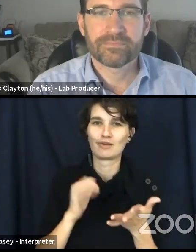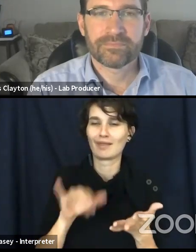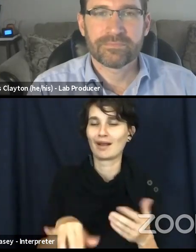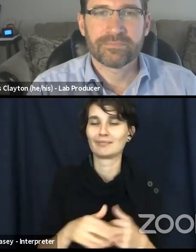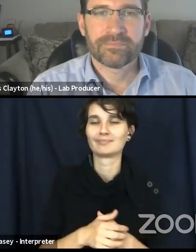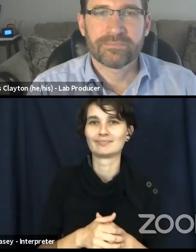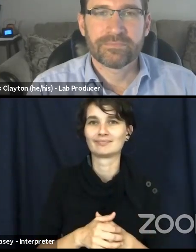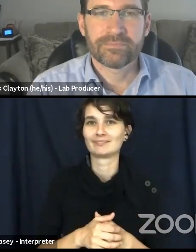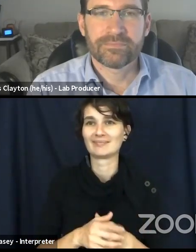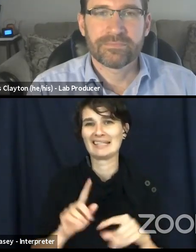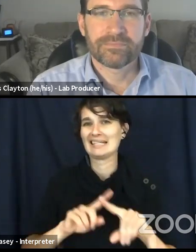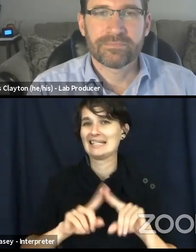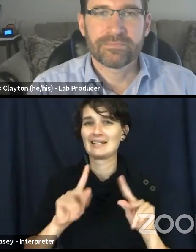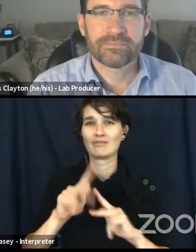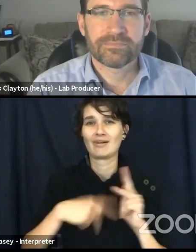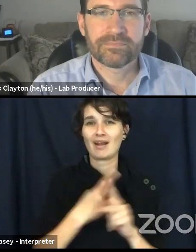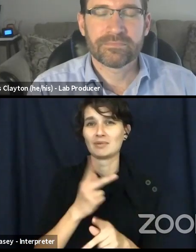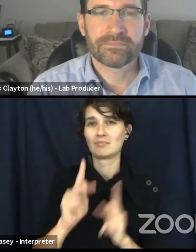And